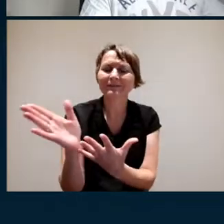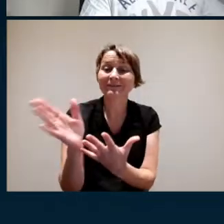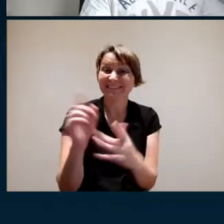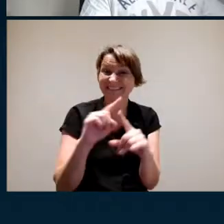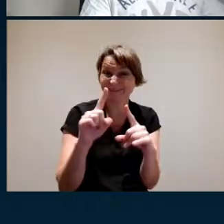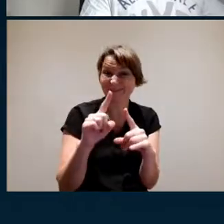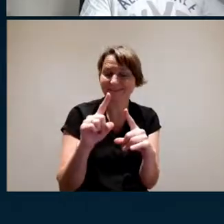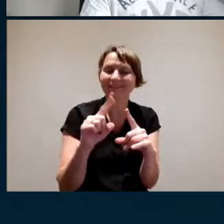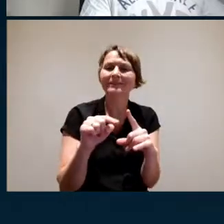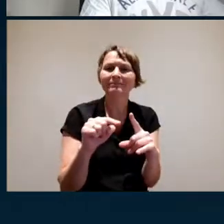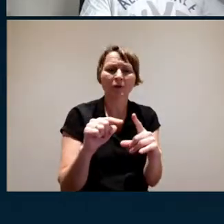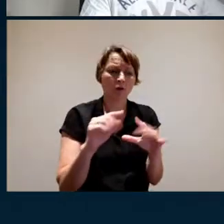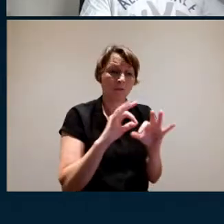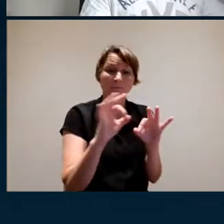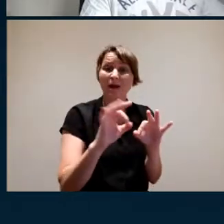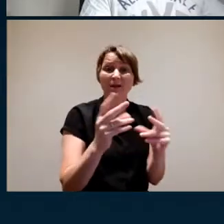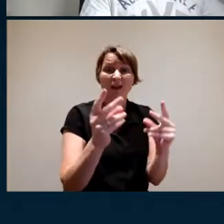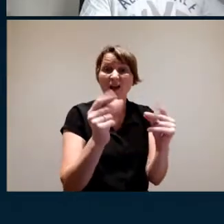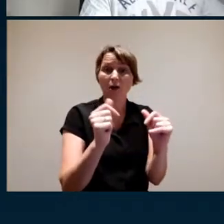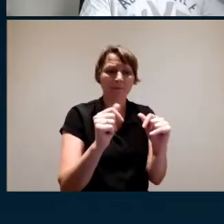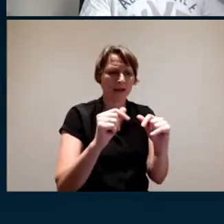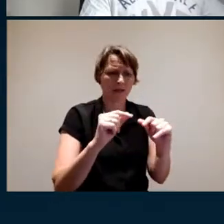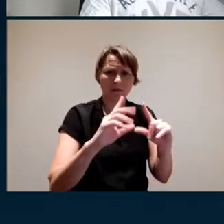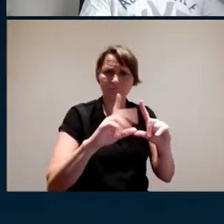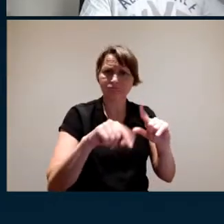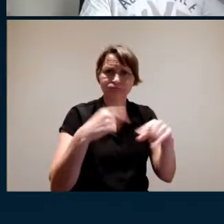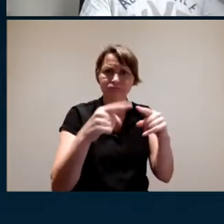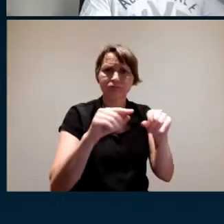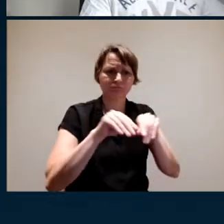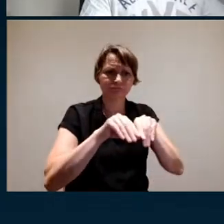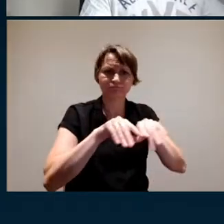right, it's shared across multiple organizations.